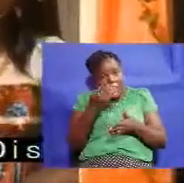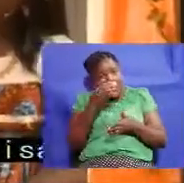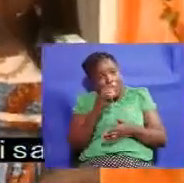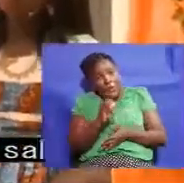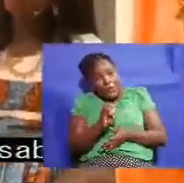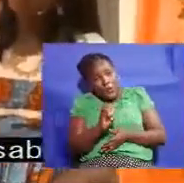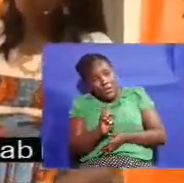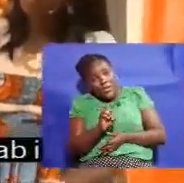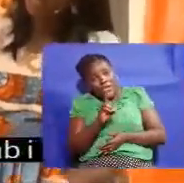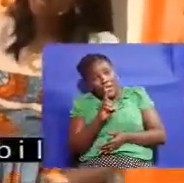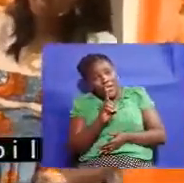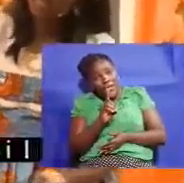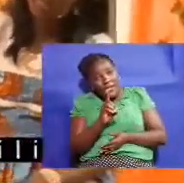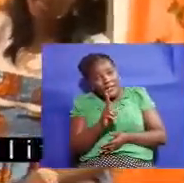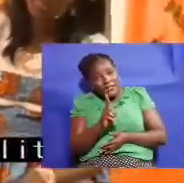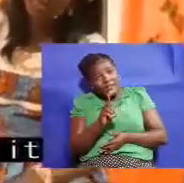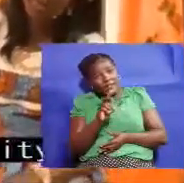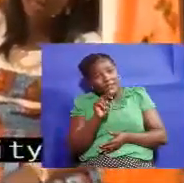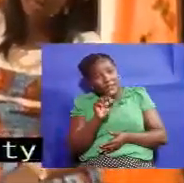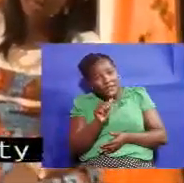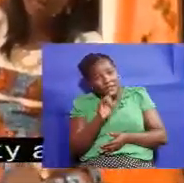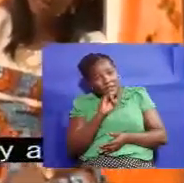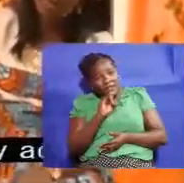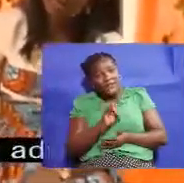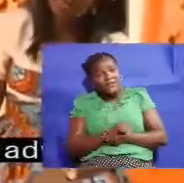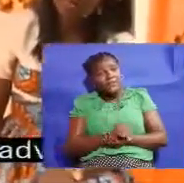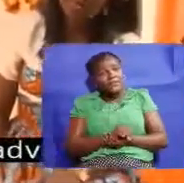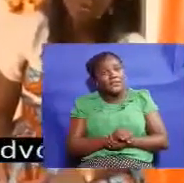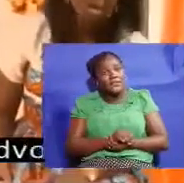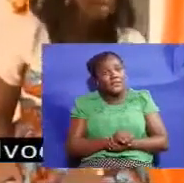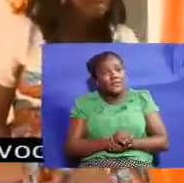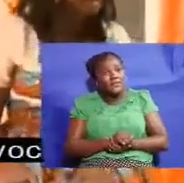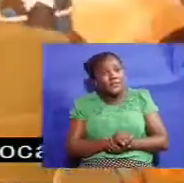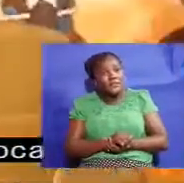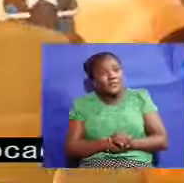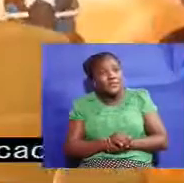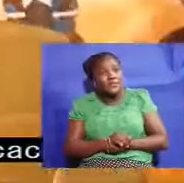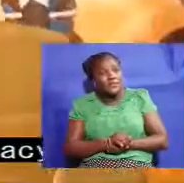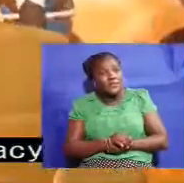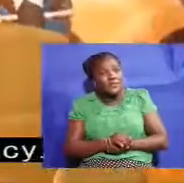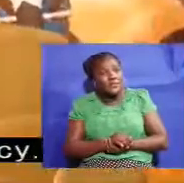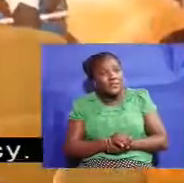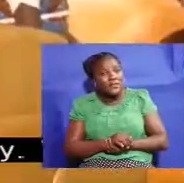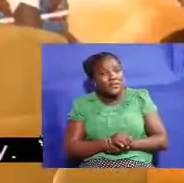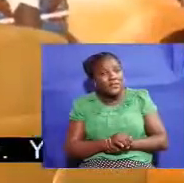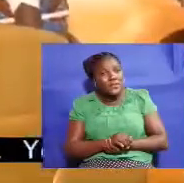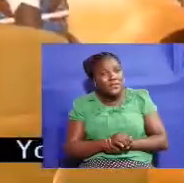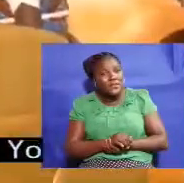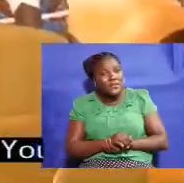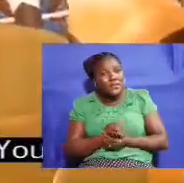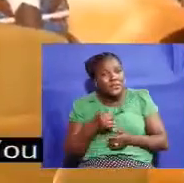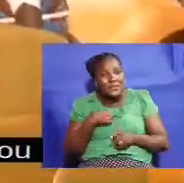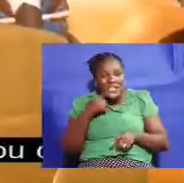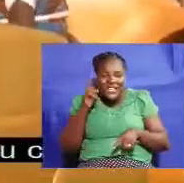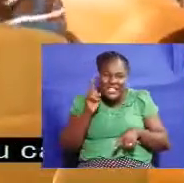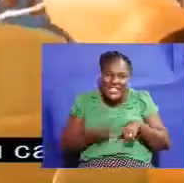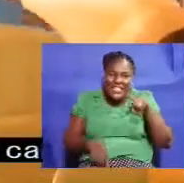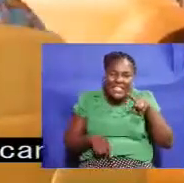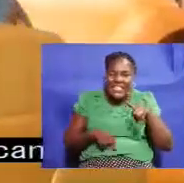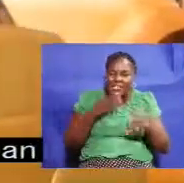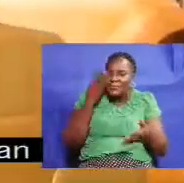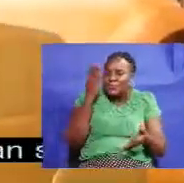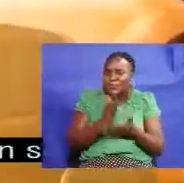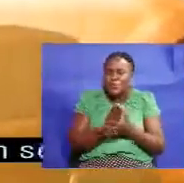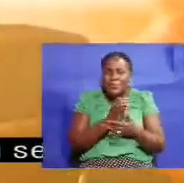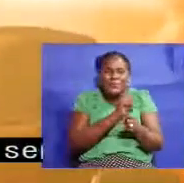I can't stop loving Edna. I just can't live without her. In fact, it is like I was born to love her. Oh,